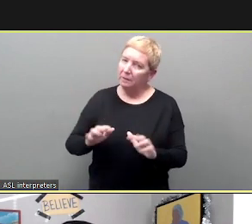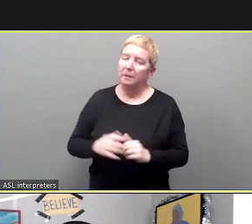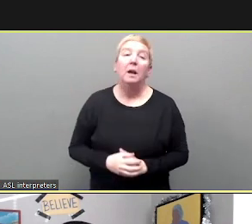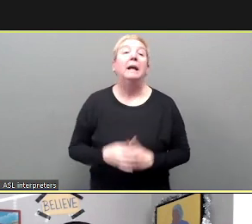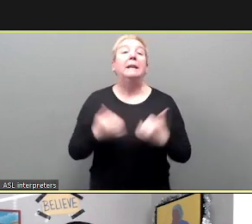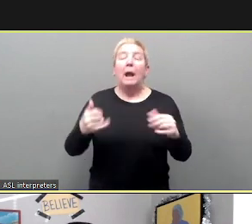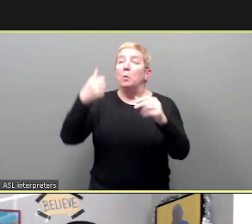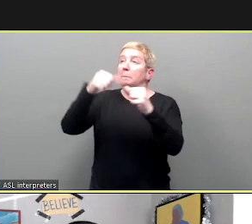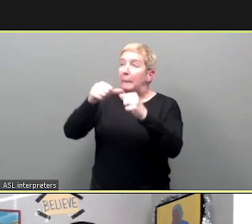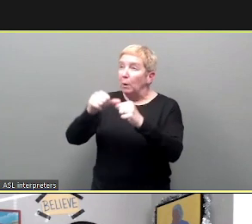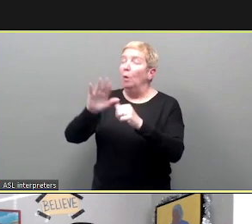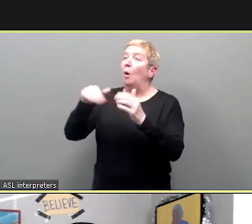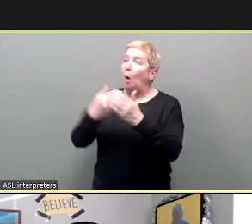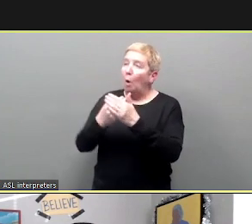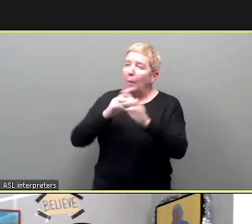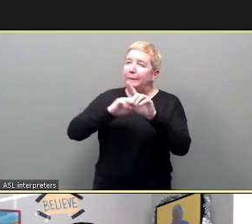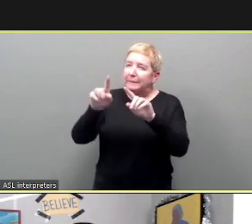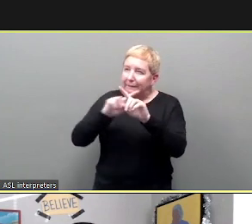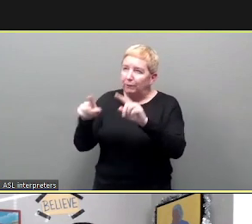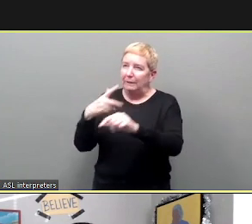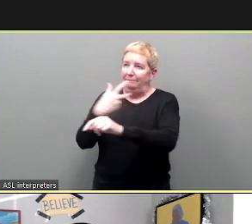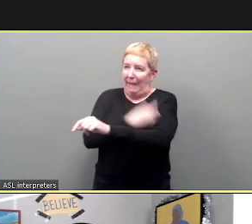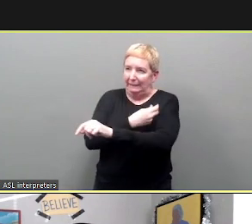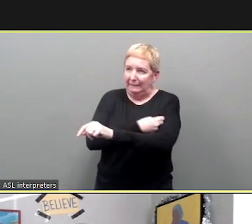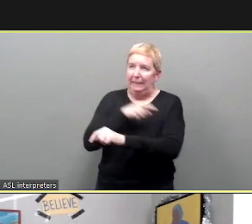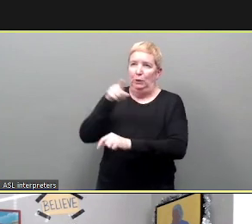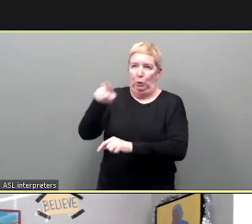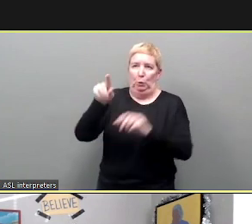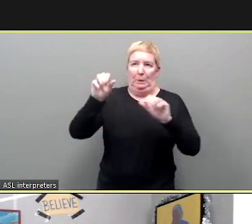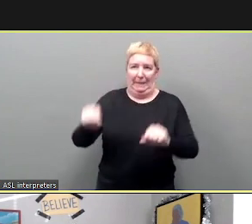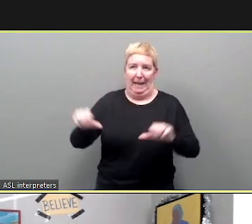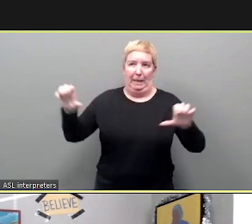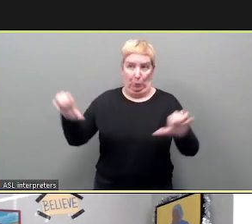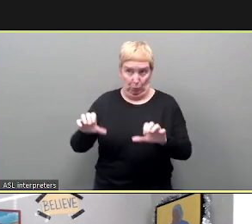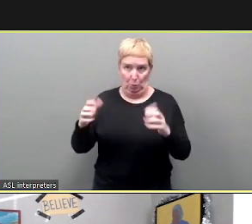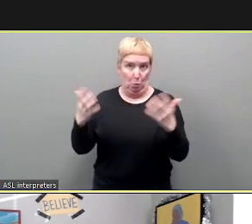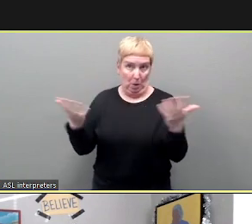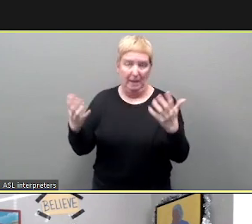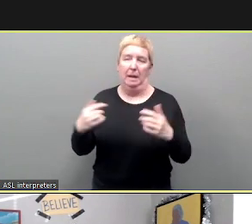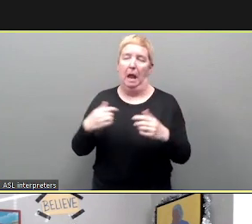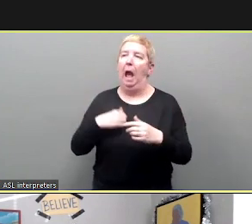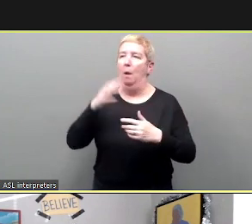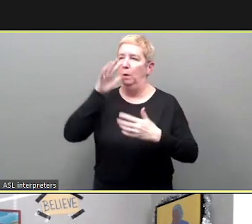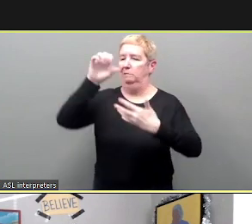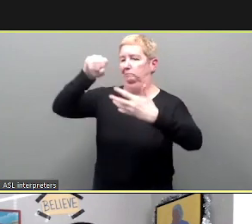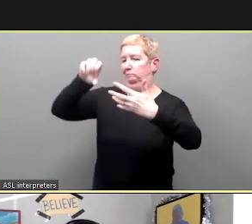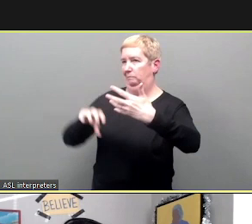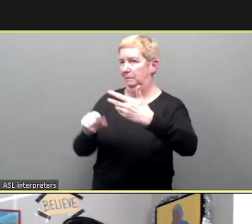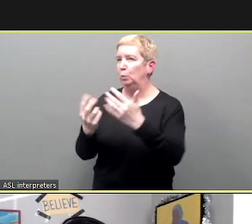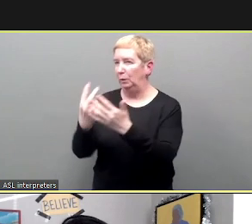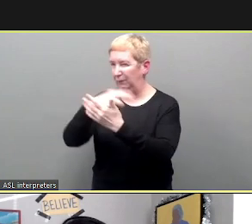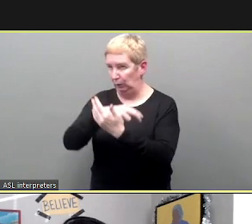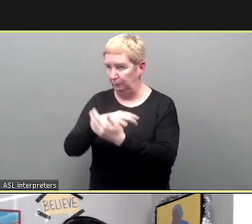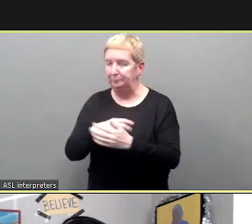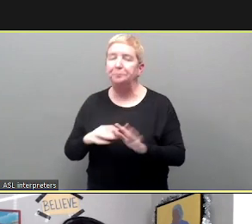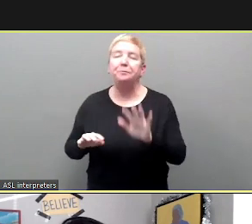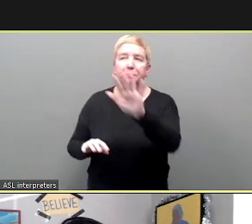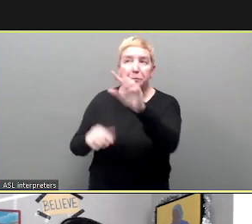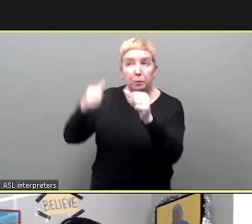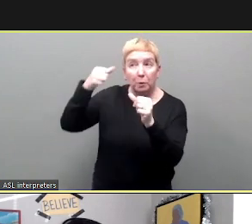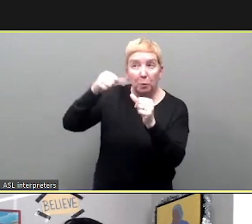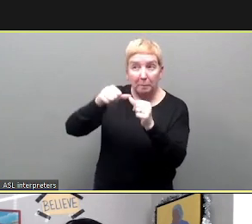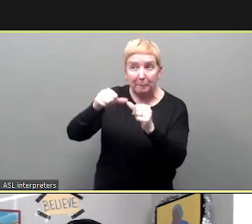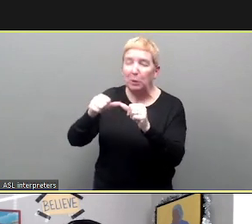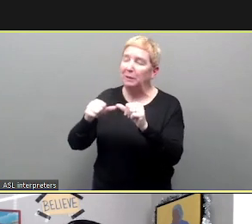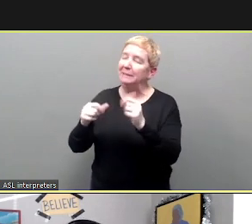different vaccines and boosters you can get right now. And this is a long list, and so don't worry, we also get